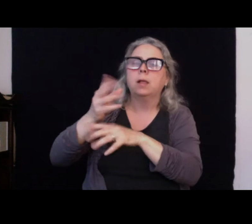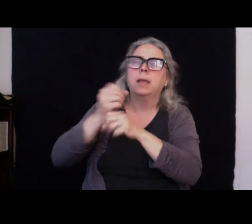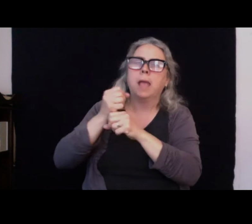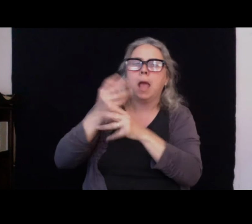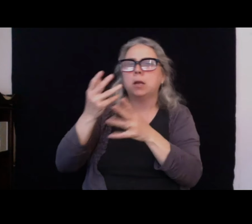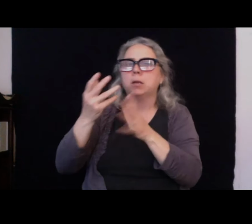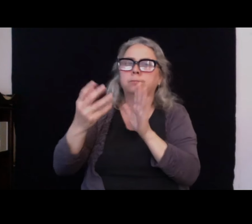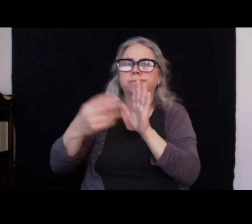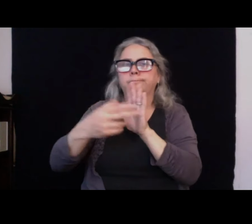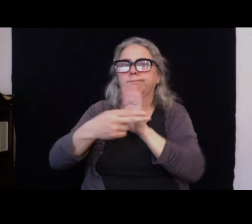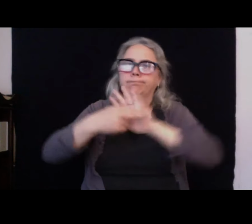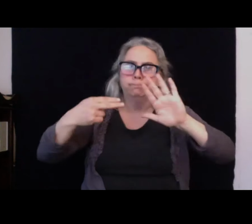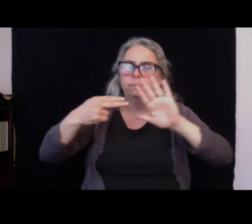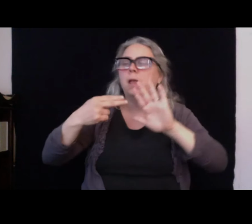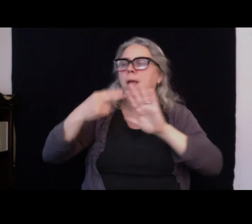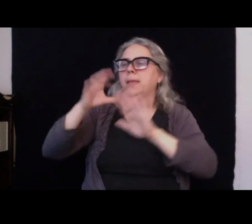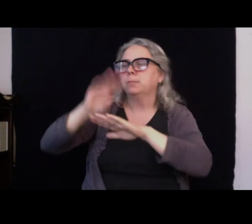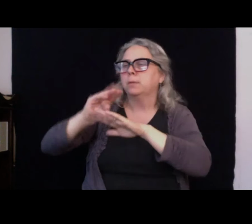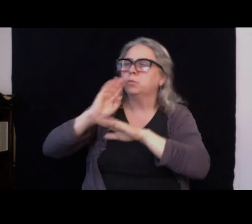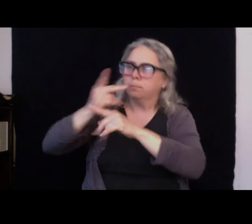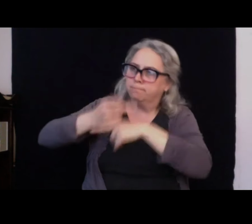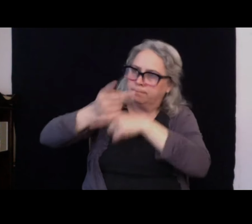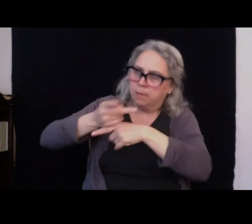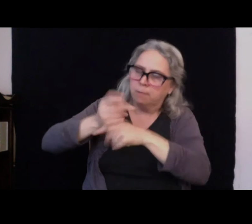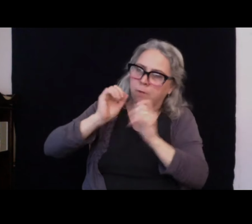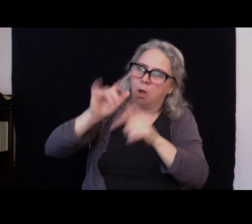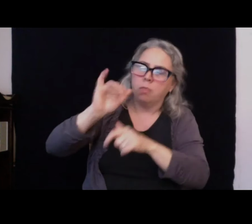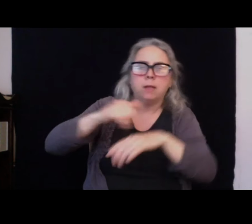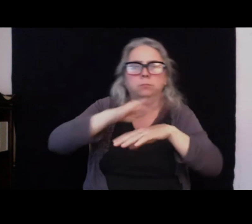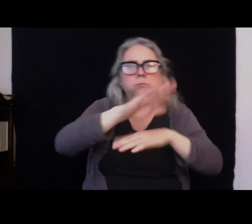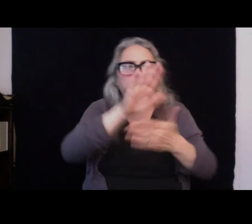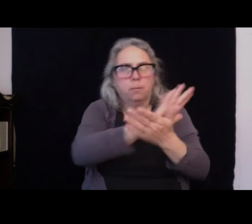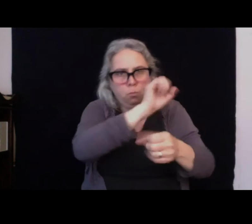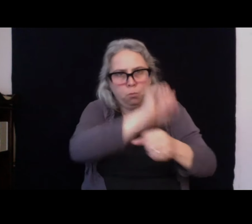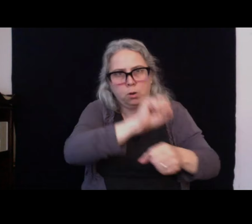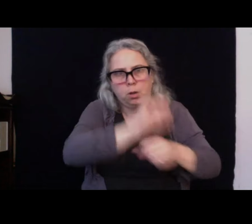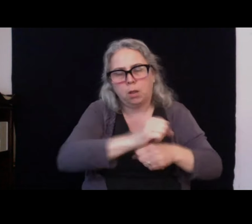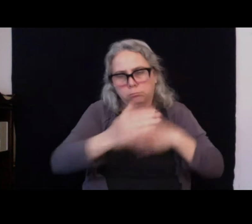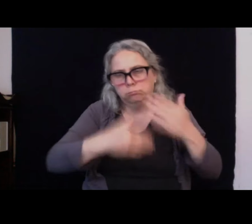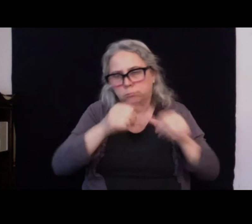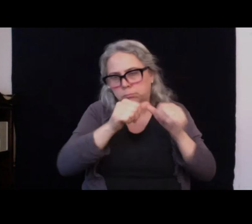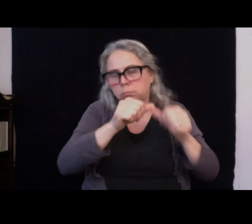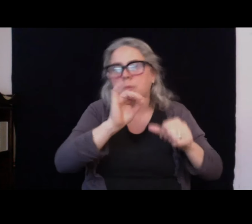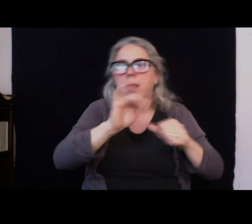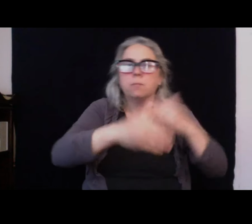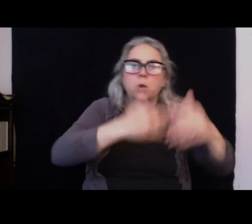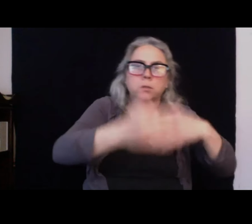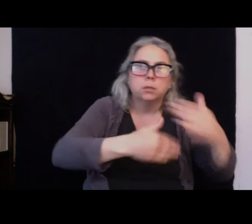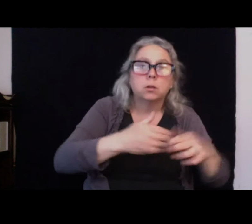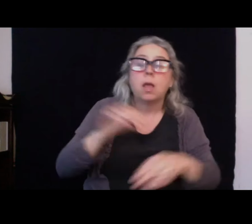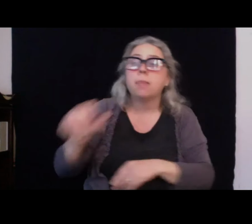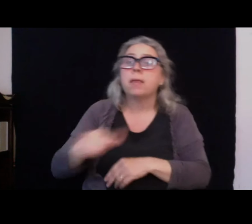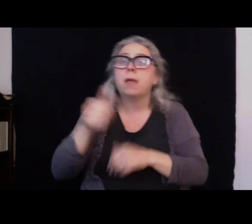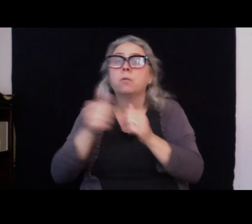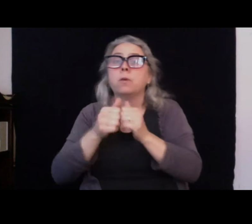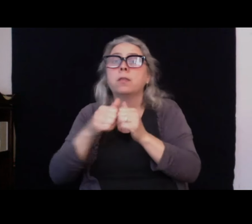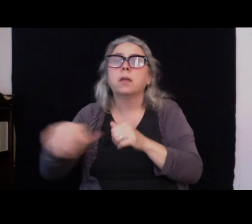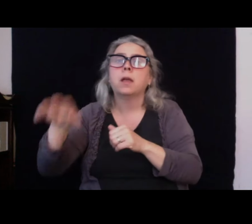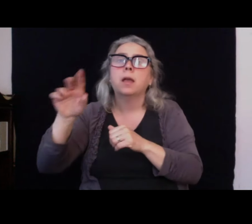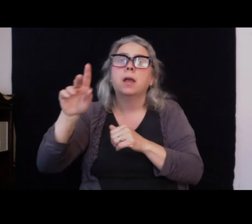case manager will take care of all that and just submit the paperwork and keep them going. Yeah, and then the other thing with Katie Beckett as an